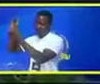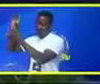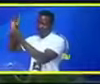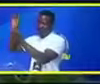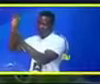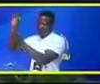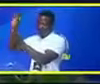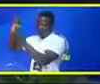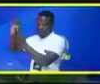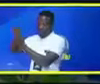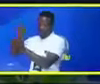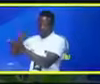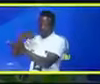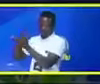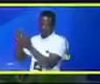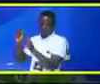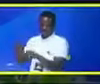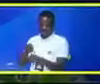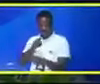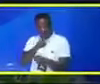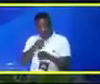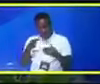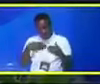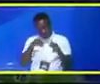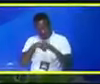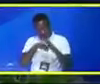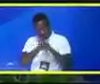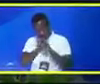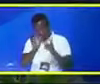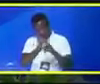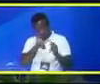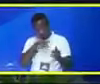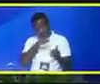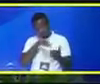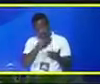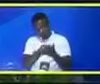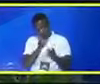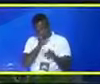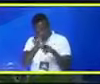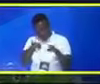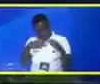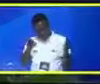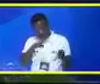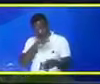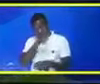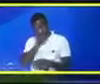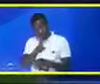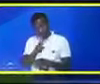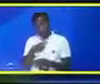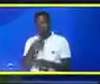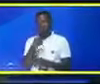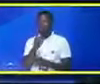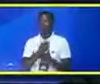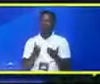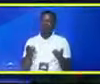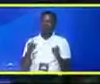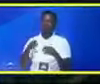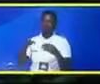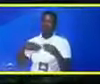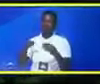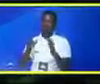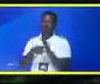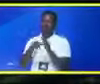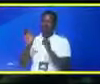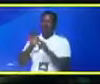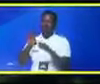Have you found the door that opens to your city? And have you forced it to open for you? Can I tell you, when the door of the